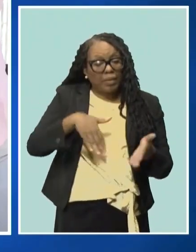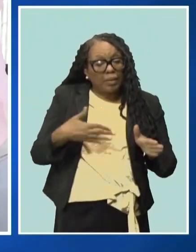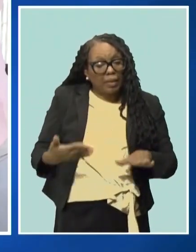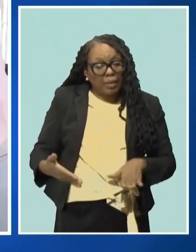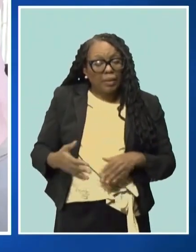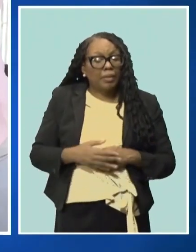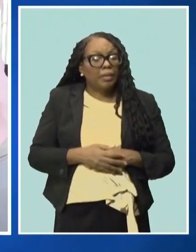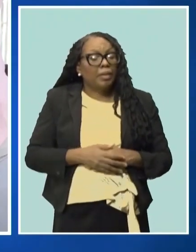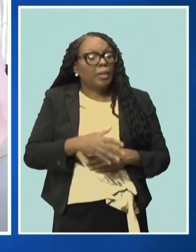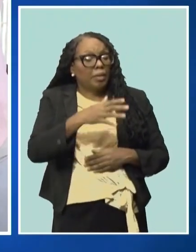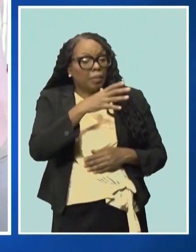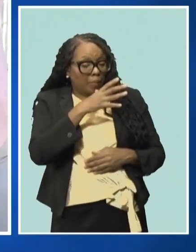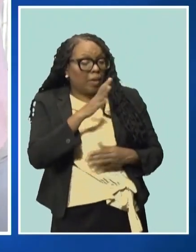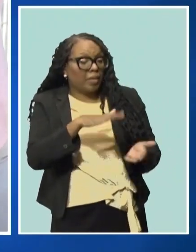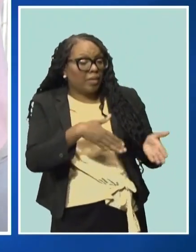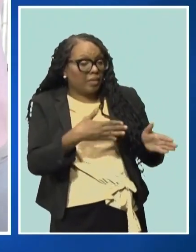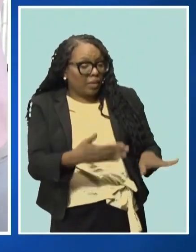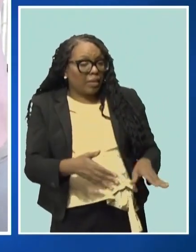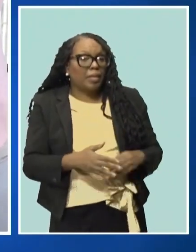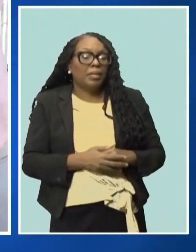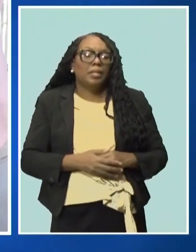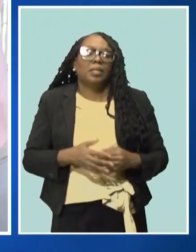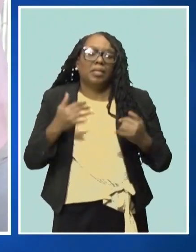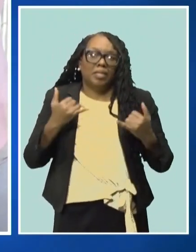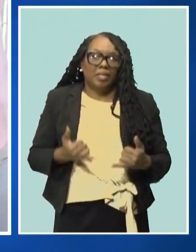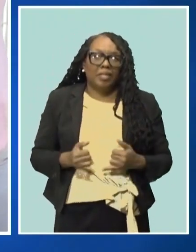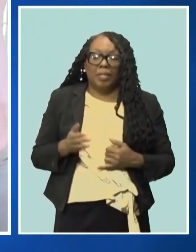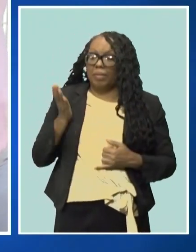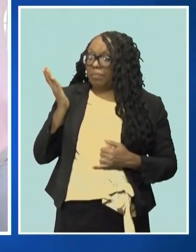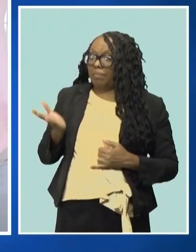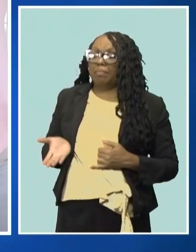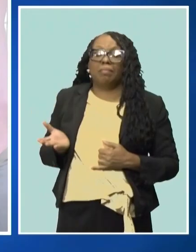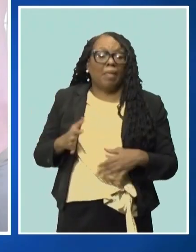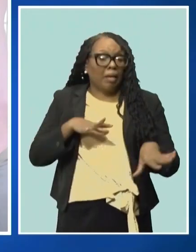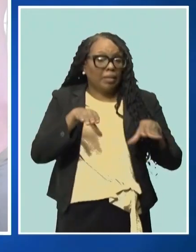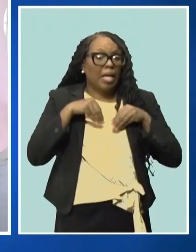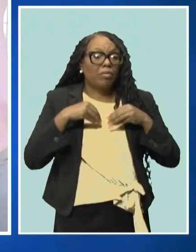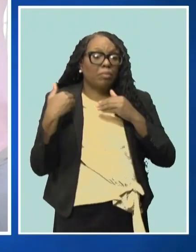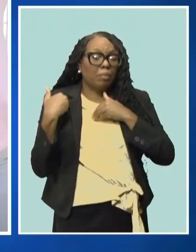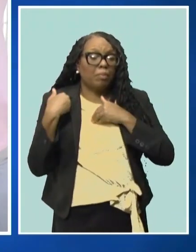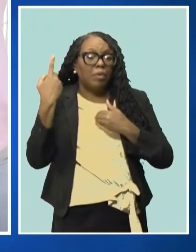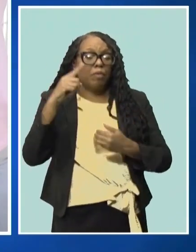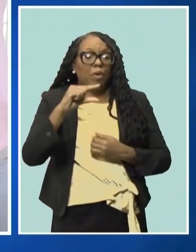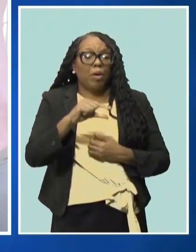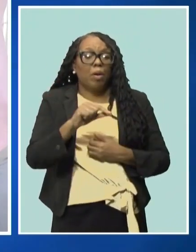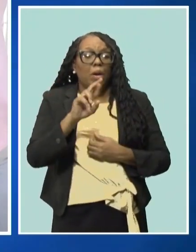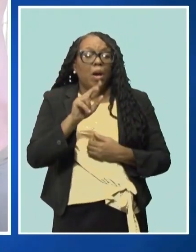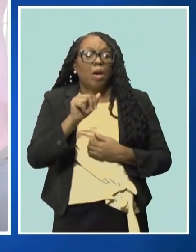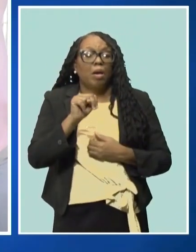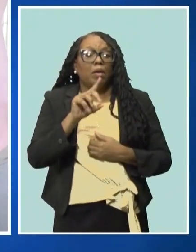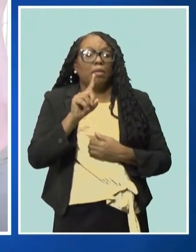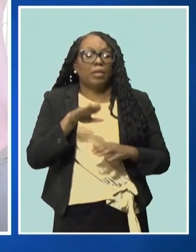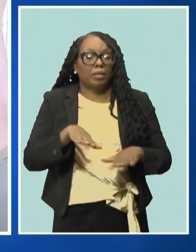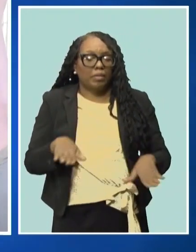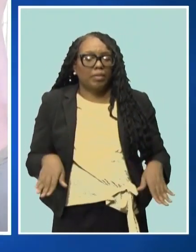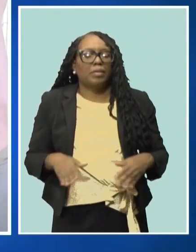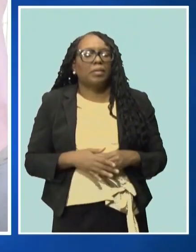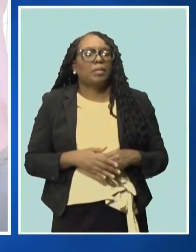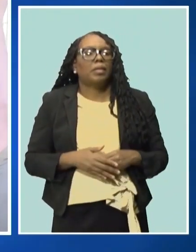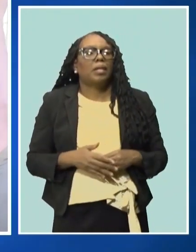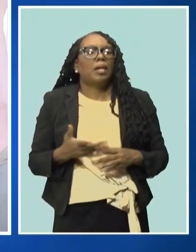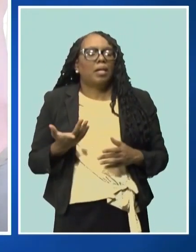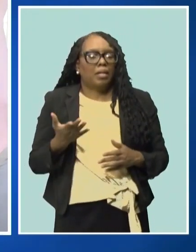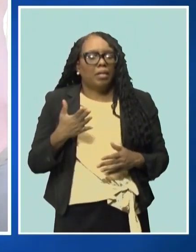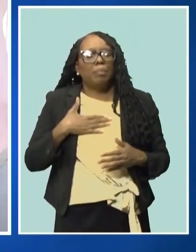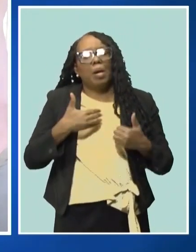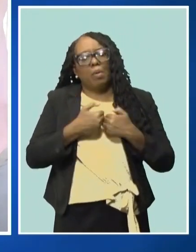after she fiancé. So then he said, he going to set up for work outside. So I said,